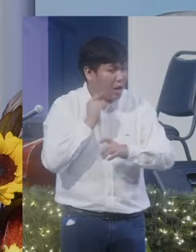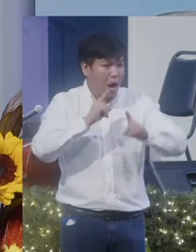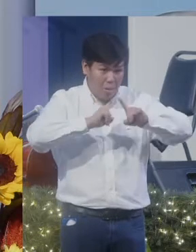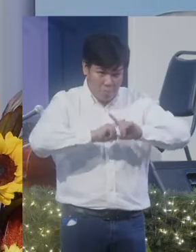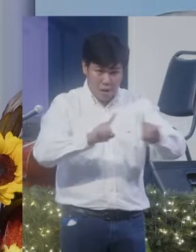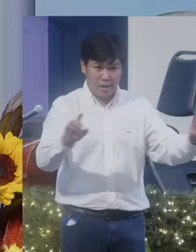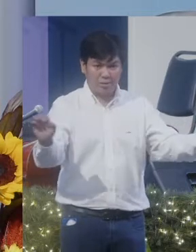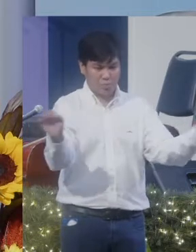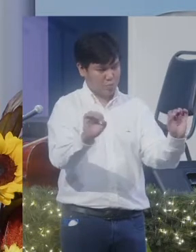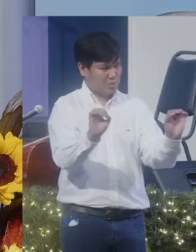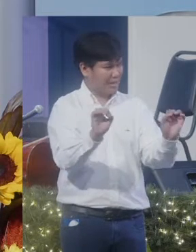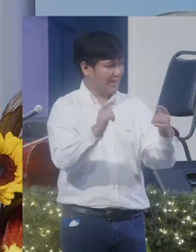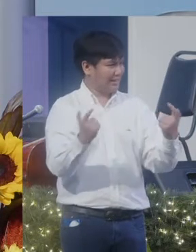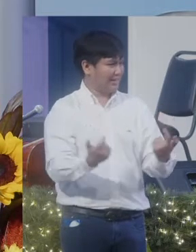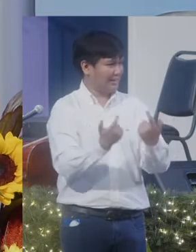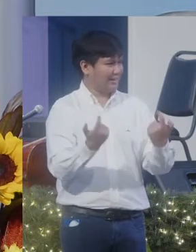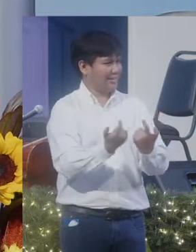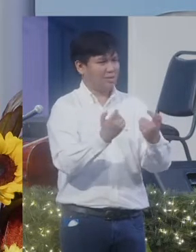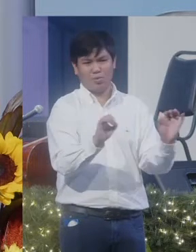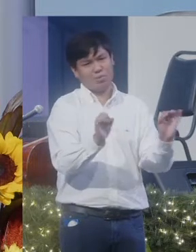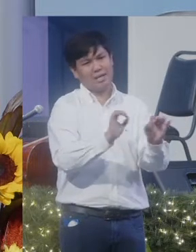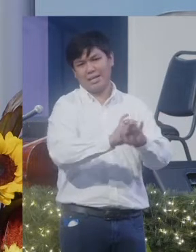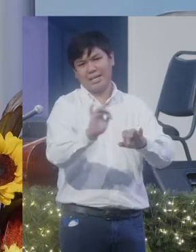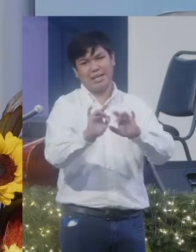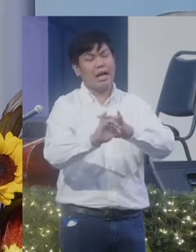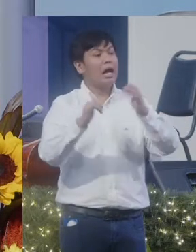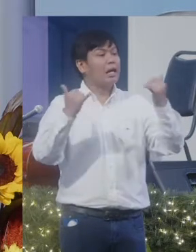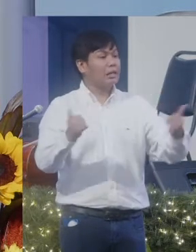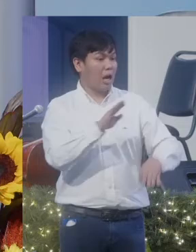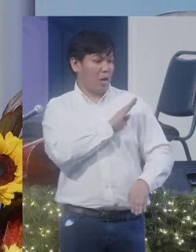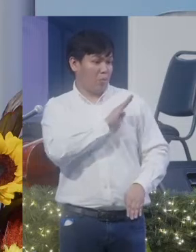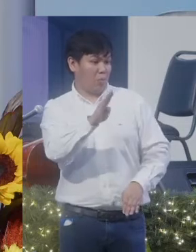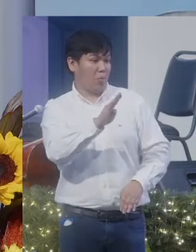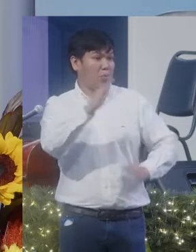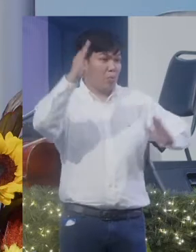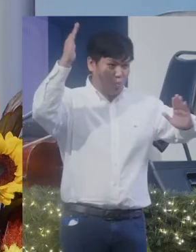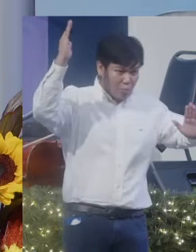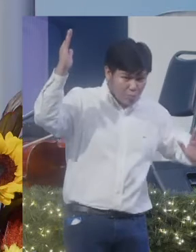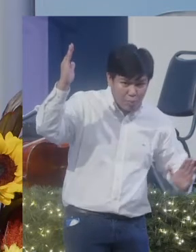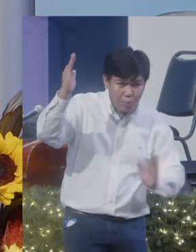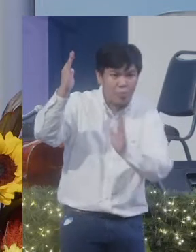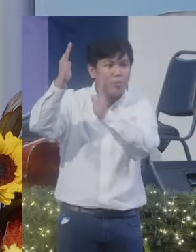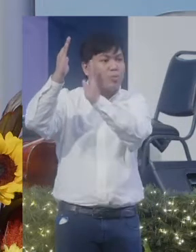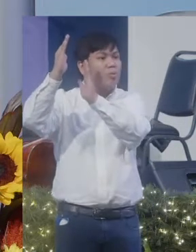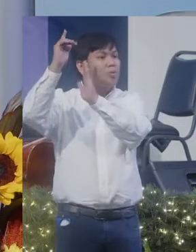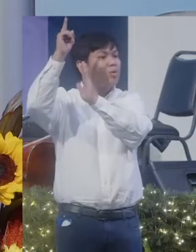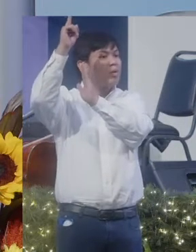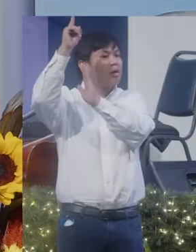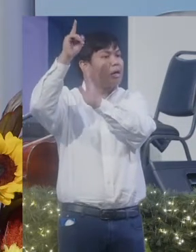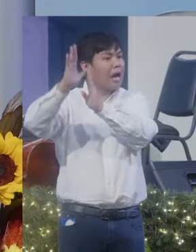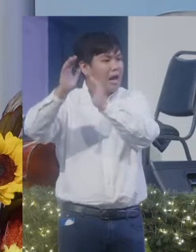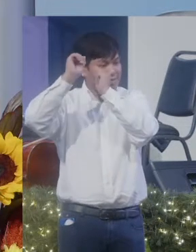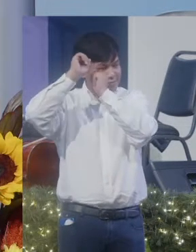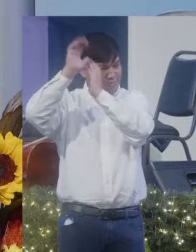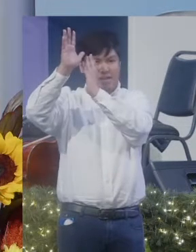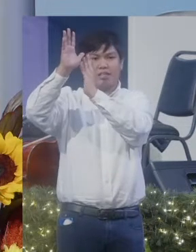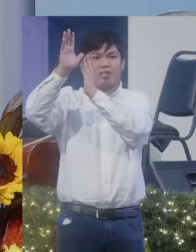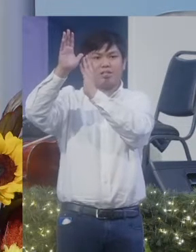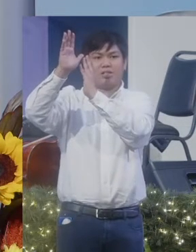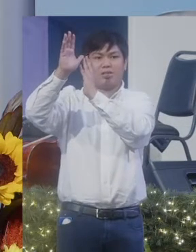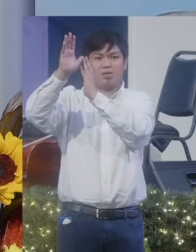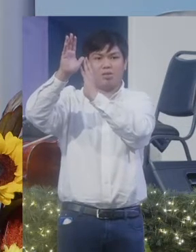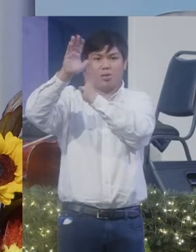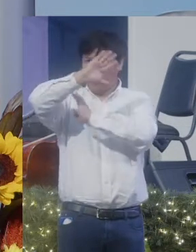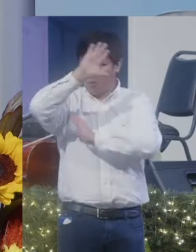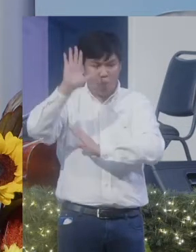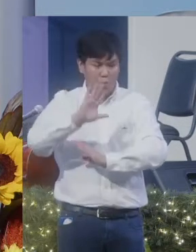sin. Let us then, with confidence, draw near to the throne of grace."